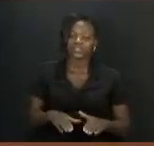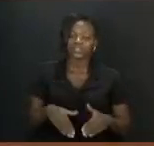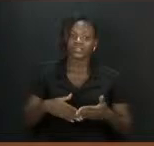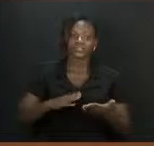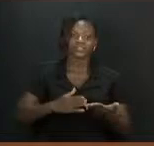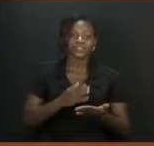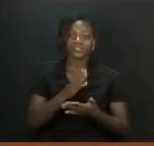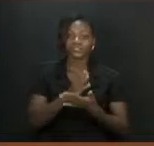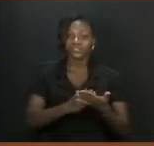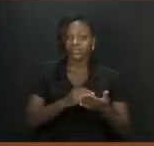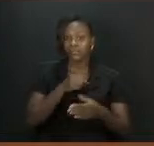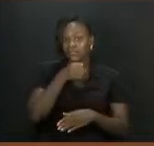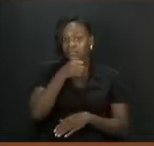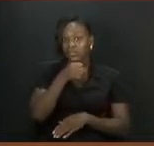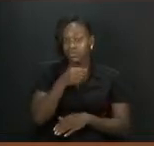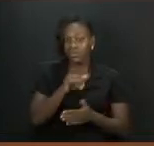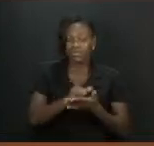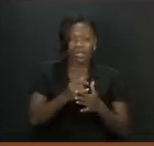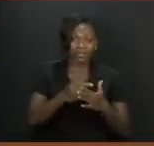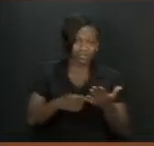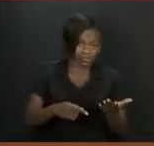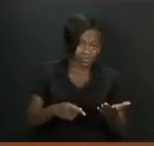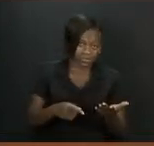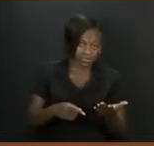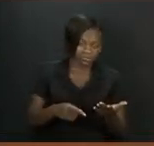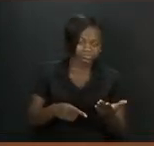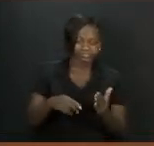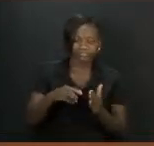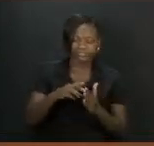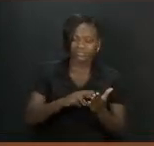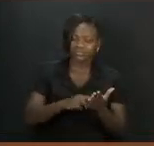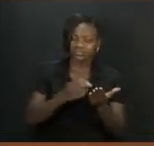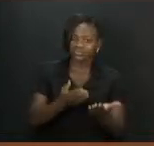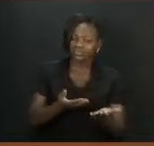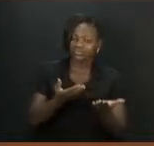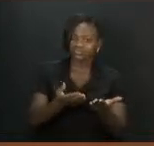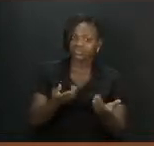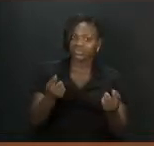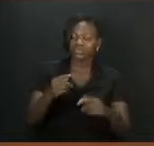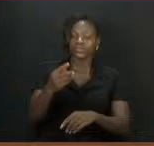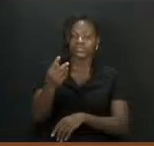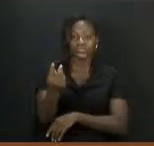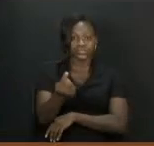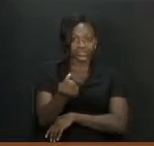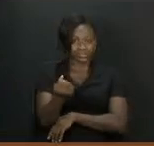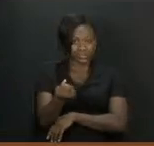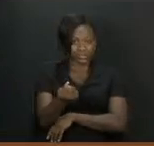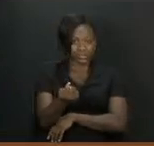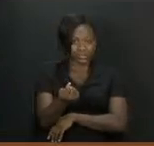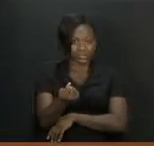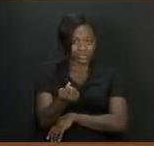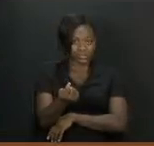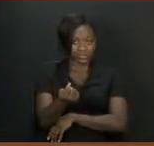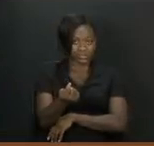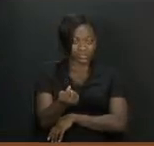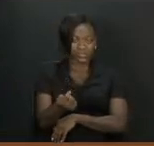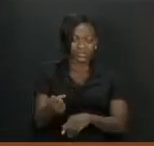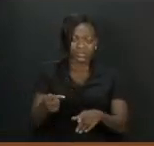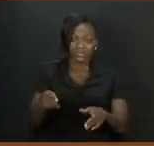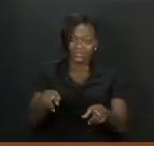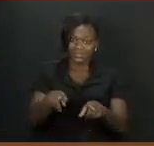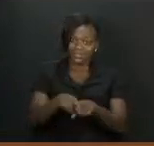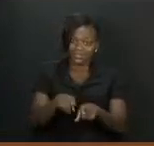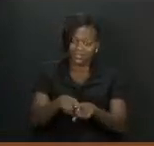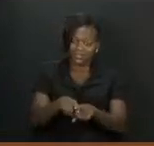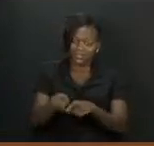some assurance that the report will be laid on Tuesday and taken the same day.